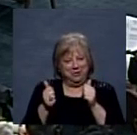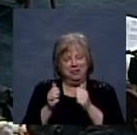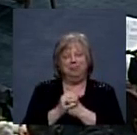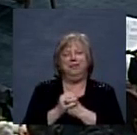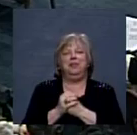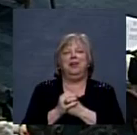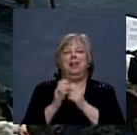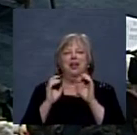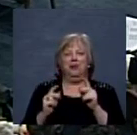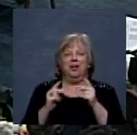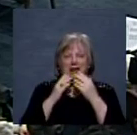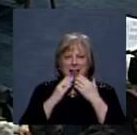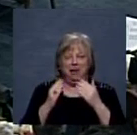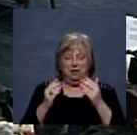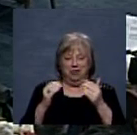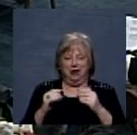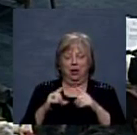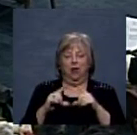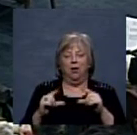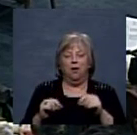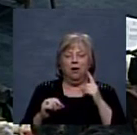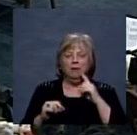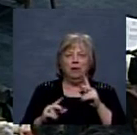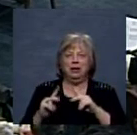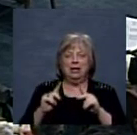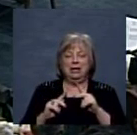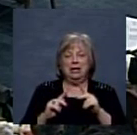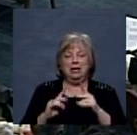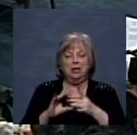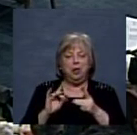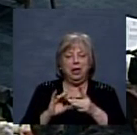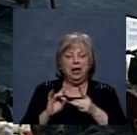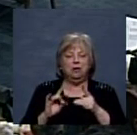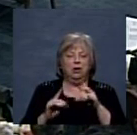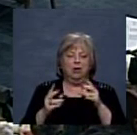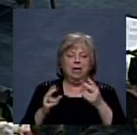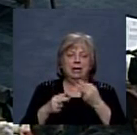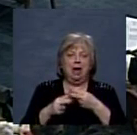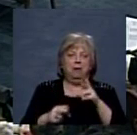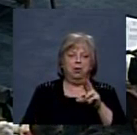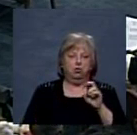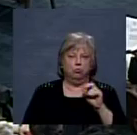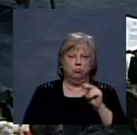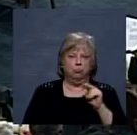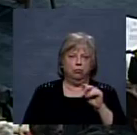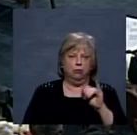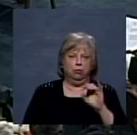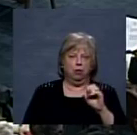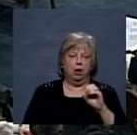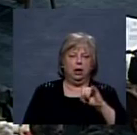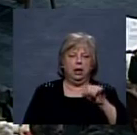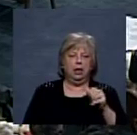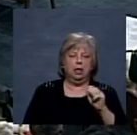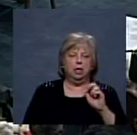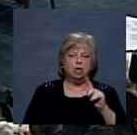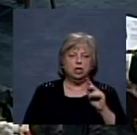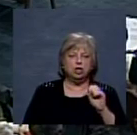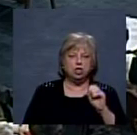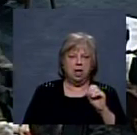Okay, thank you very much. The next card we have for citizen communication is Ronnie Jackson on the Nathaniel Hill Community